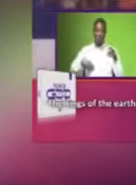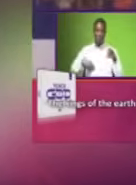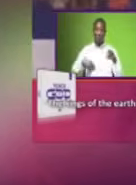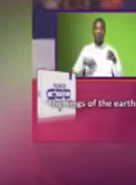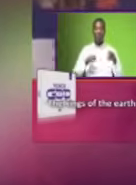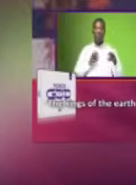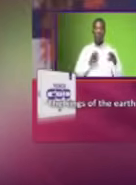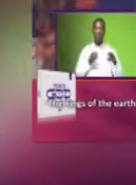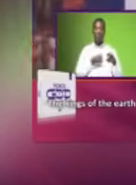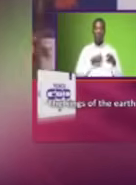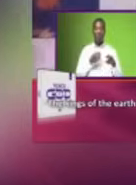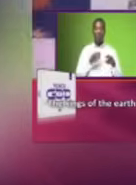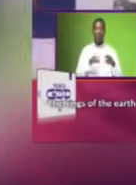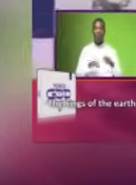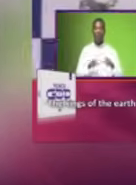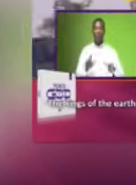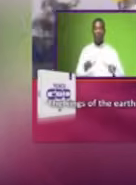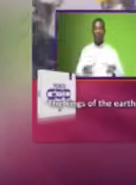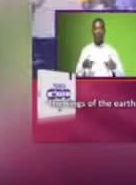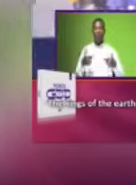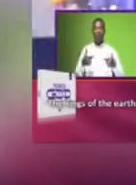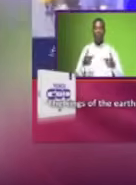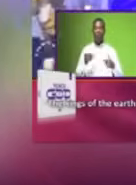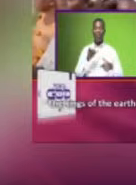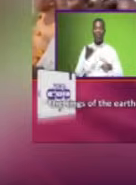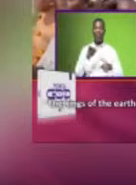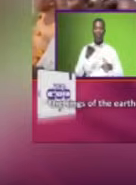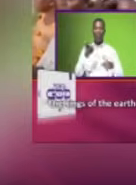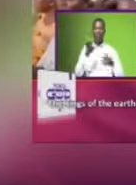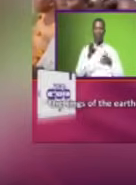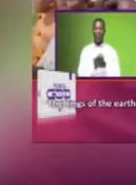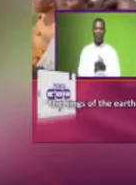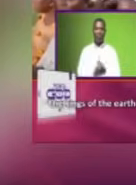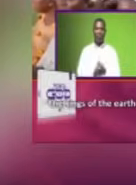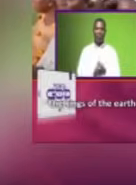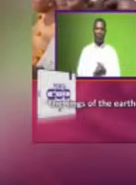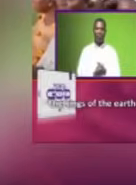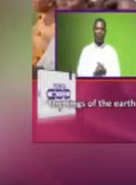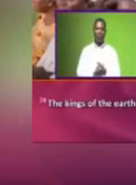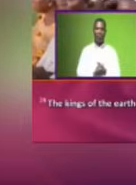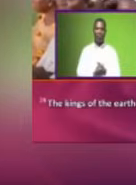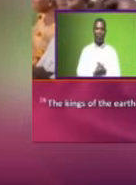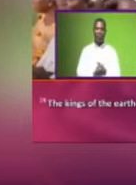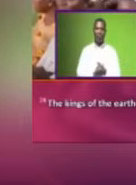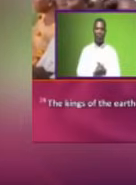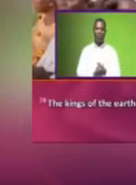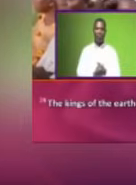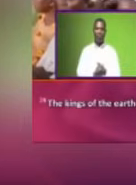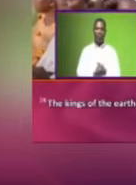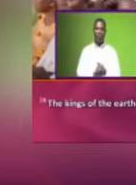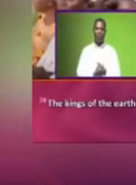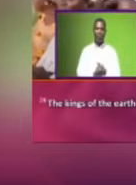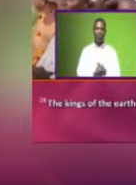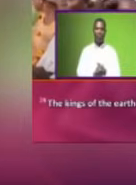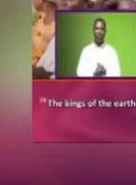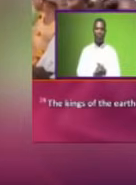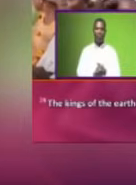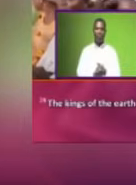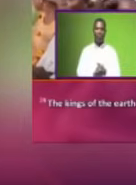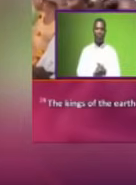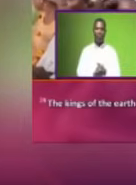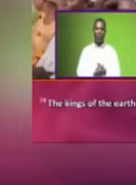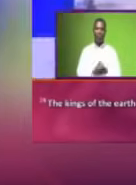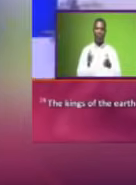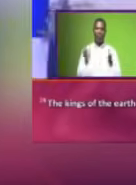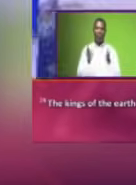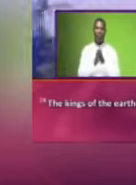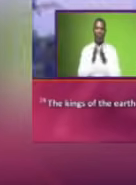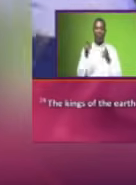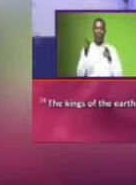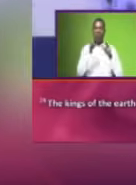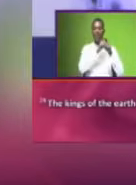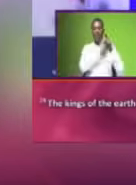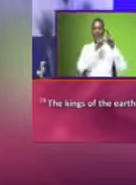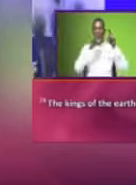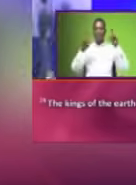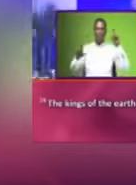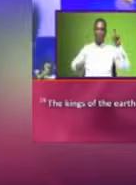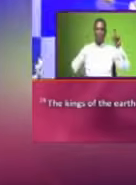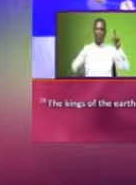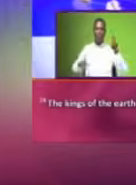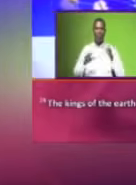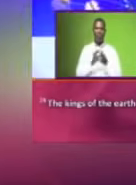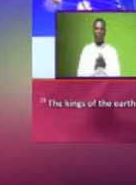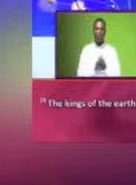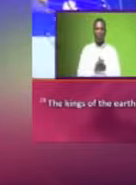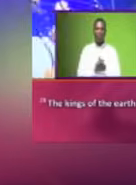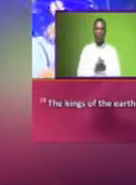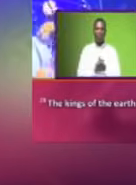Krabiano at here. And this is how our future as Philadelphians are. Praise the Lord. Hallelujah.